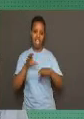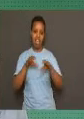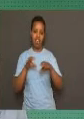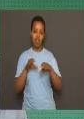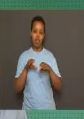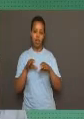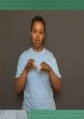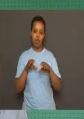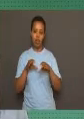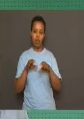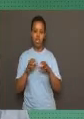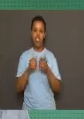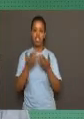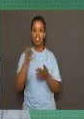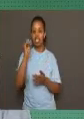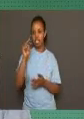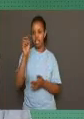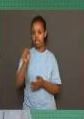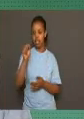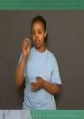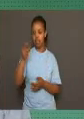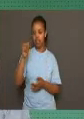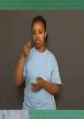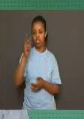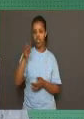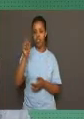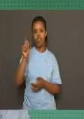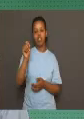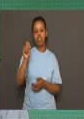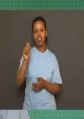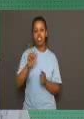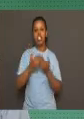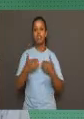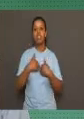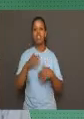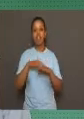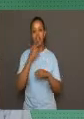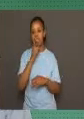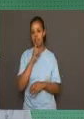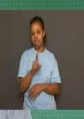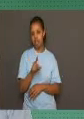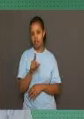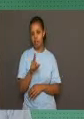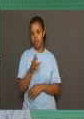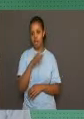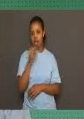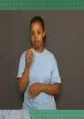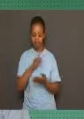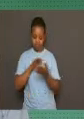which insight learning was observed in animal behavior. He